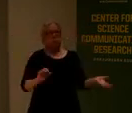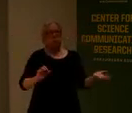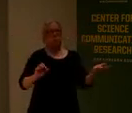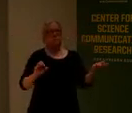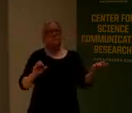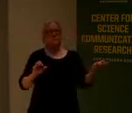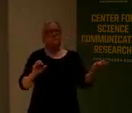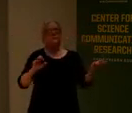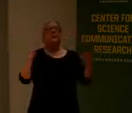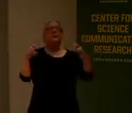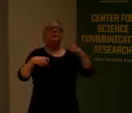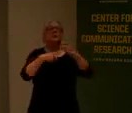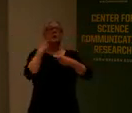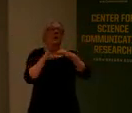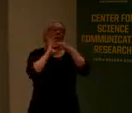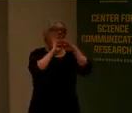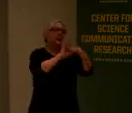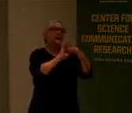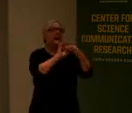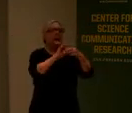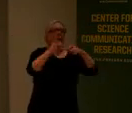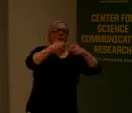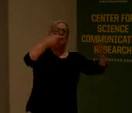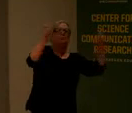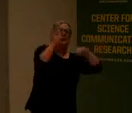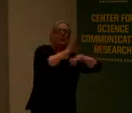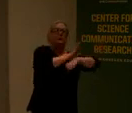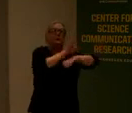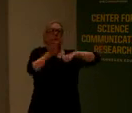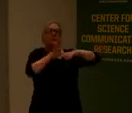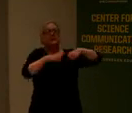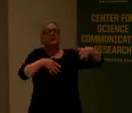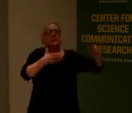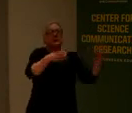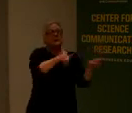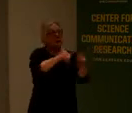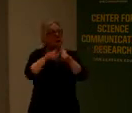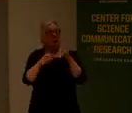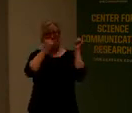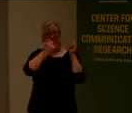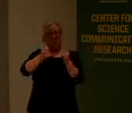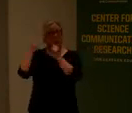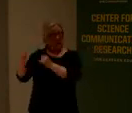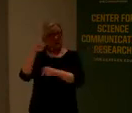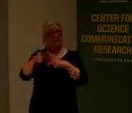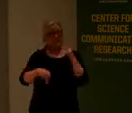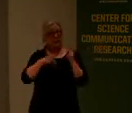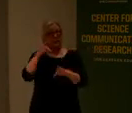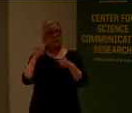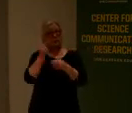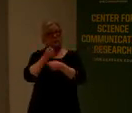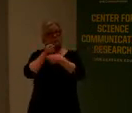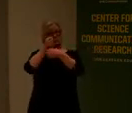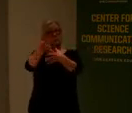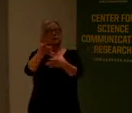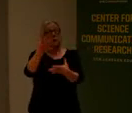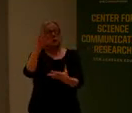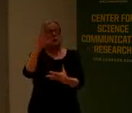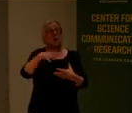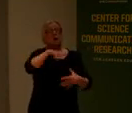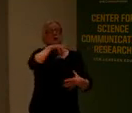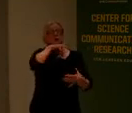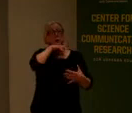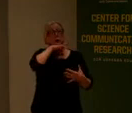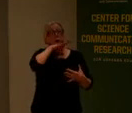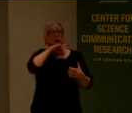corporation, big business, or government, but also by the individual persons. For example, say